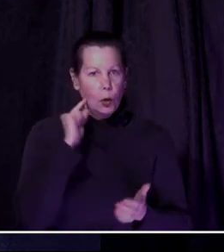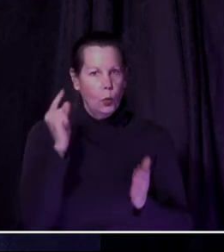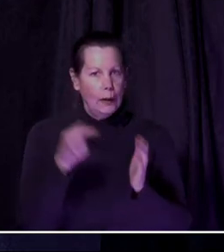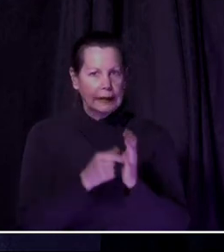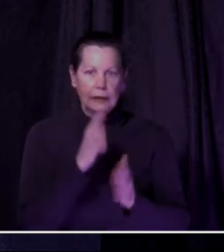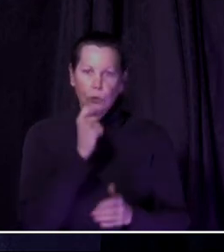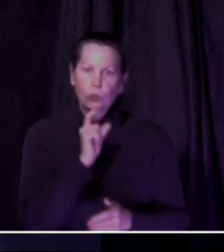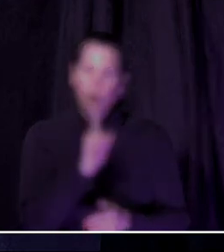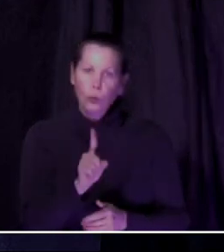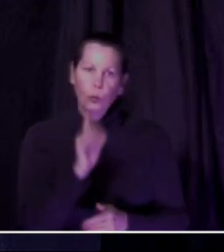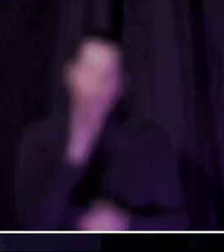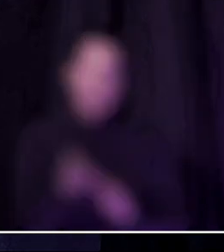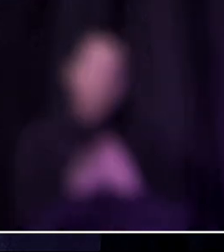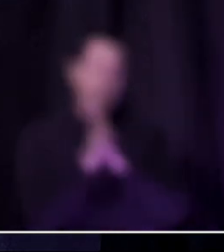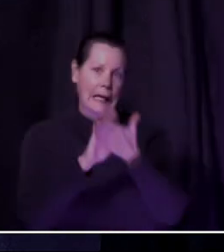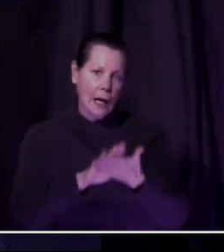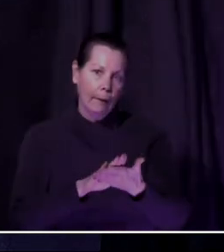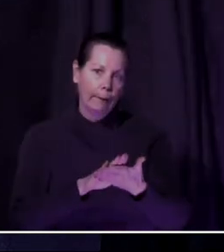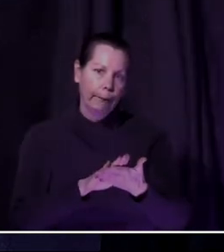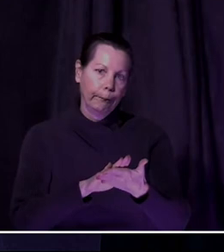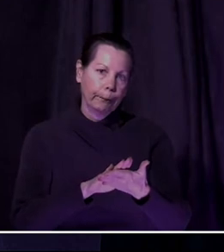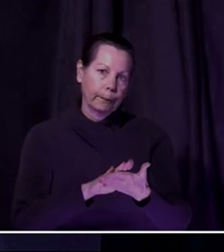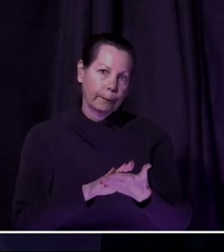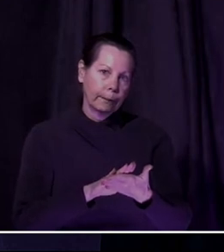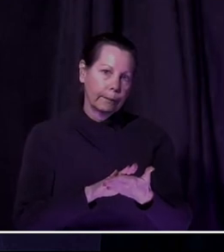Recognizing who you will become.